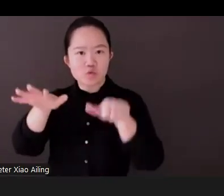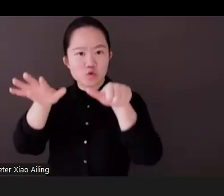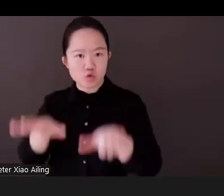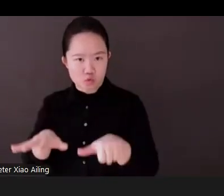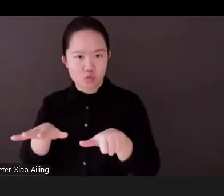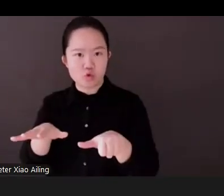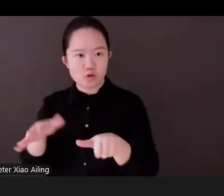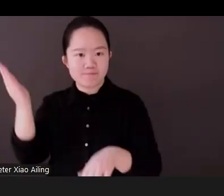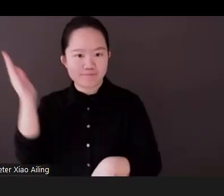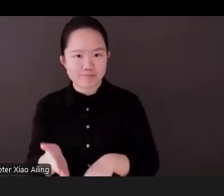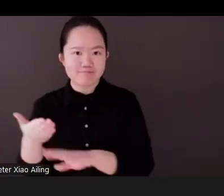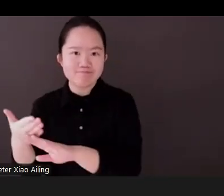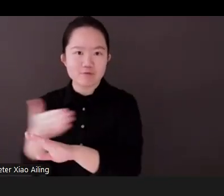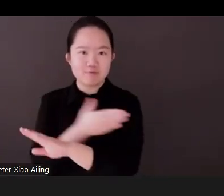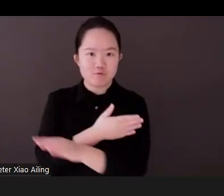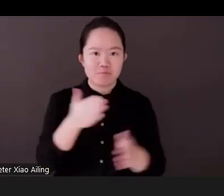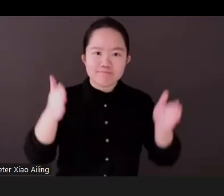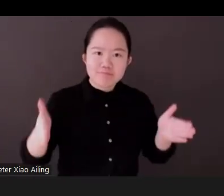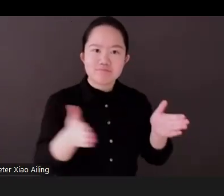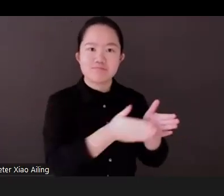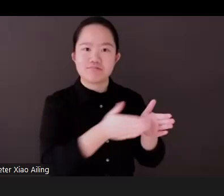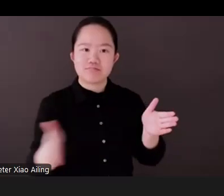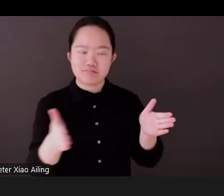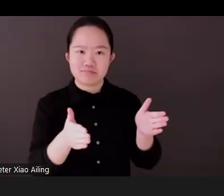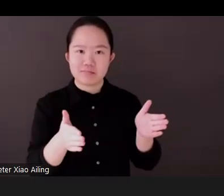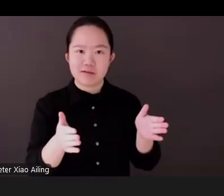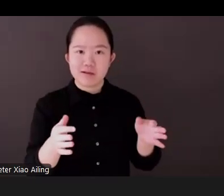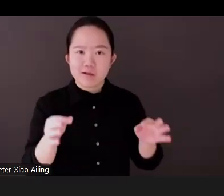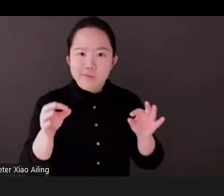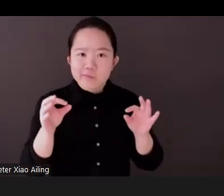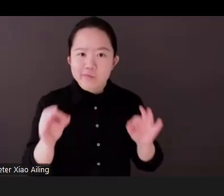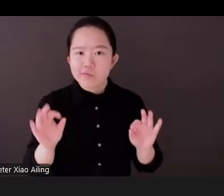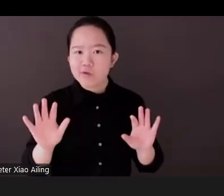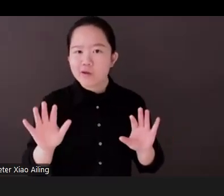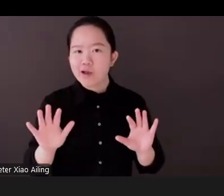inaccessible products used to provide the service prior to 2025 are exempt.